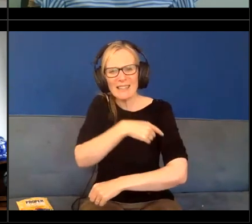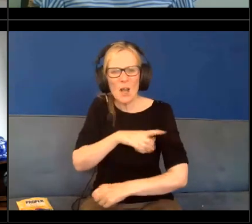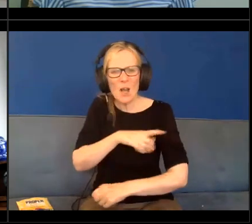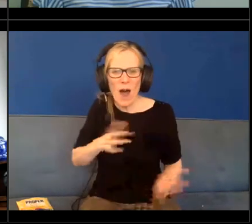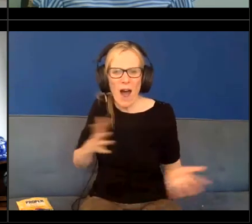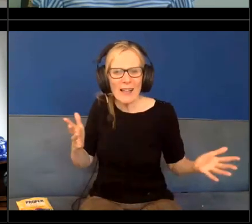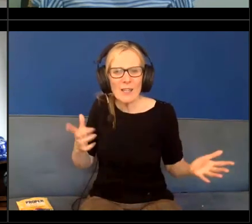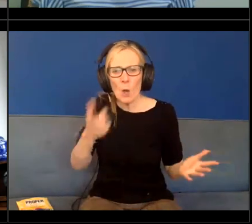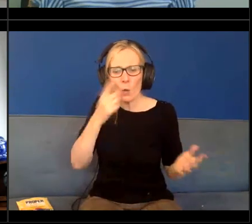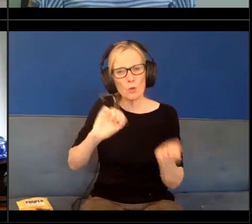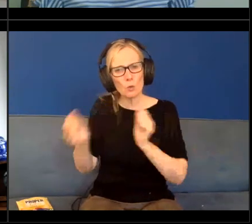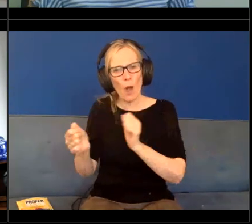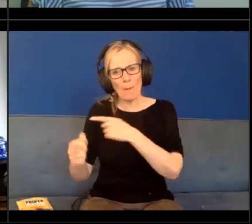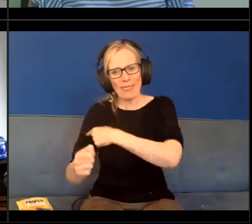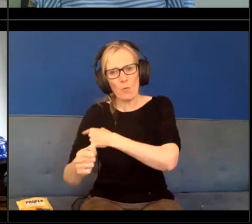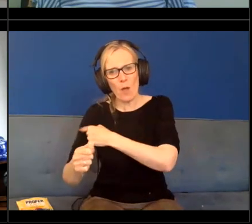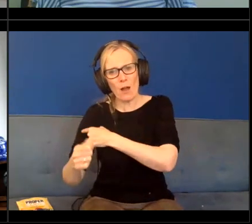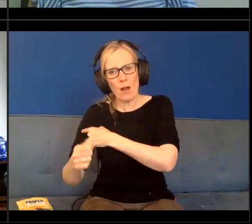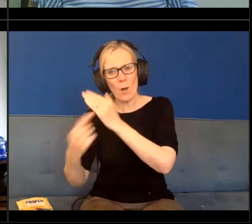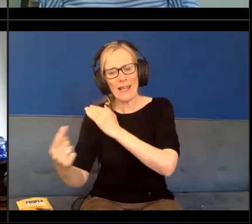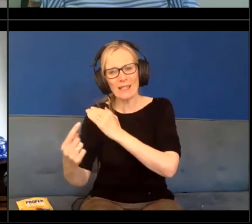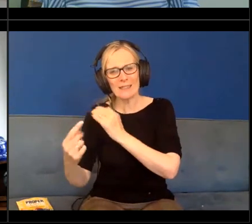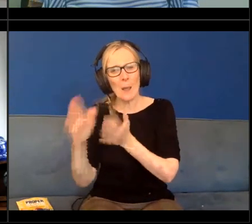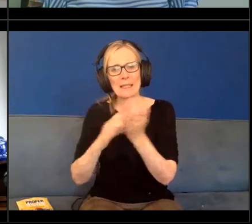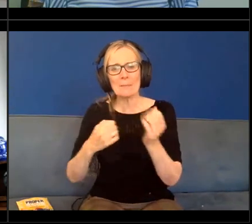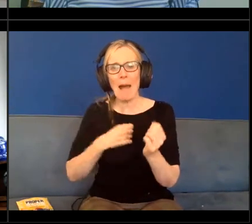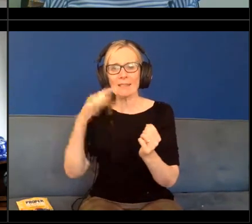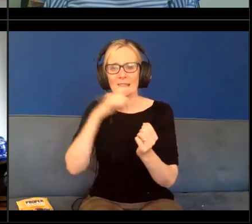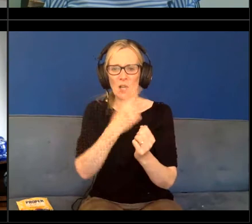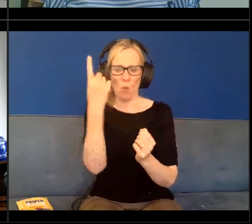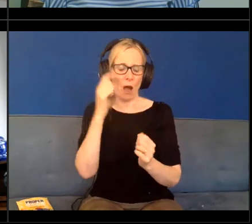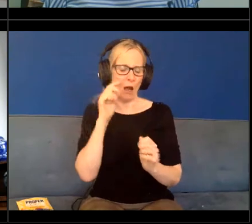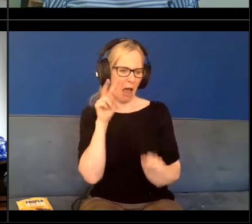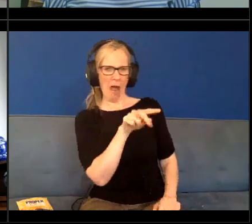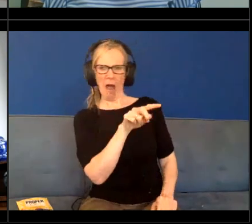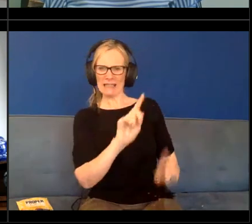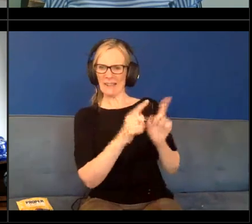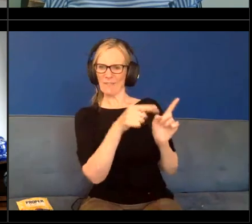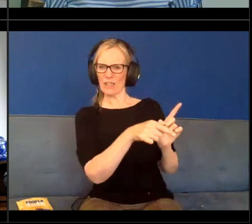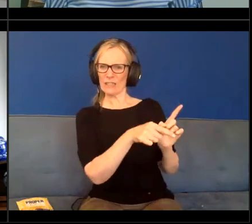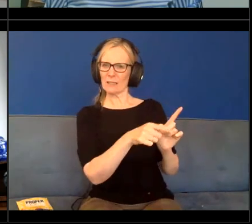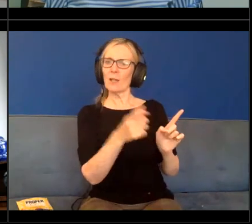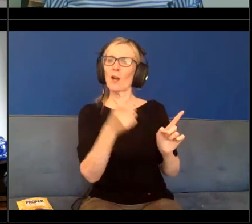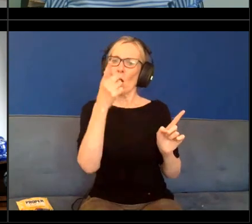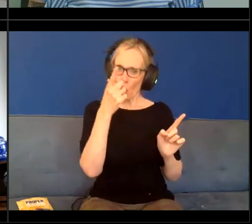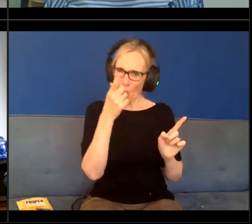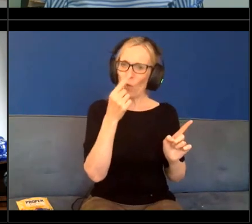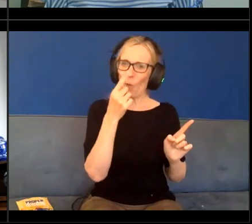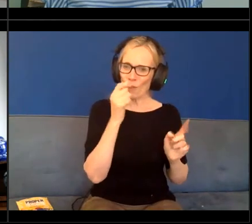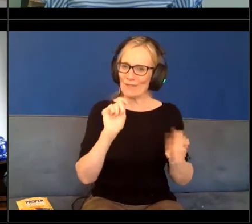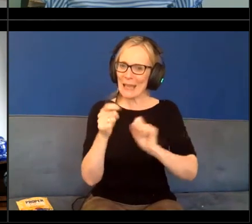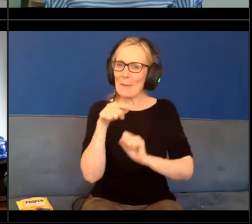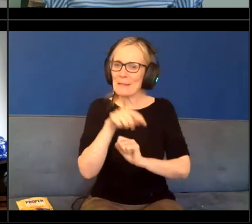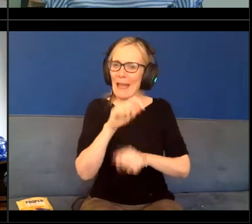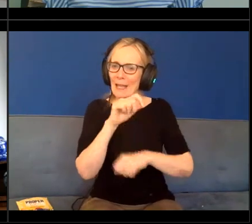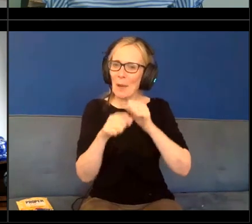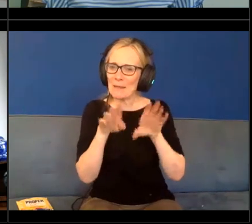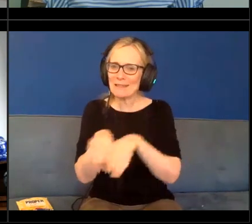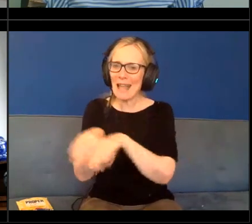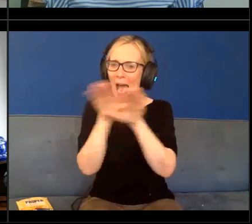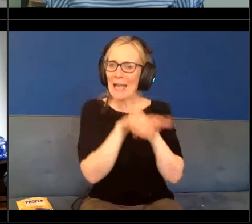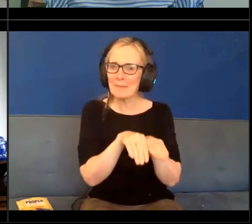aware. On a more positive story, there are a couple of girls we know